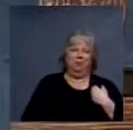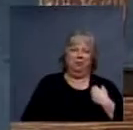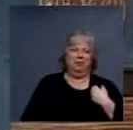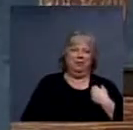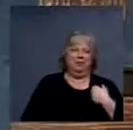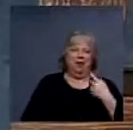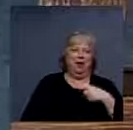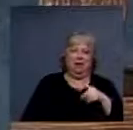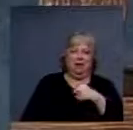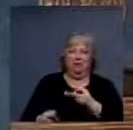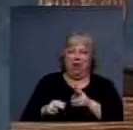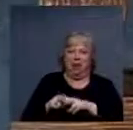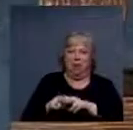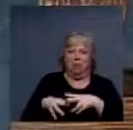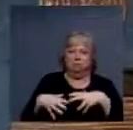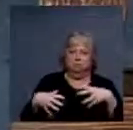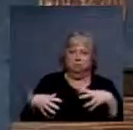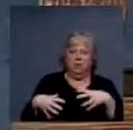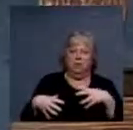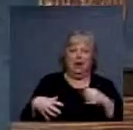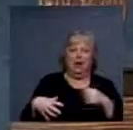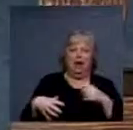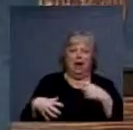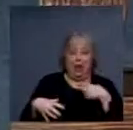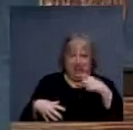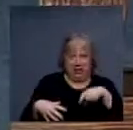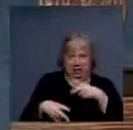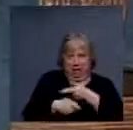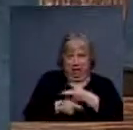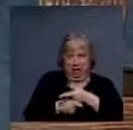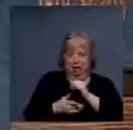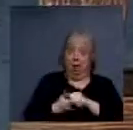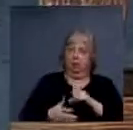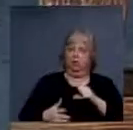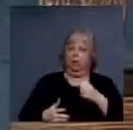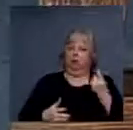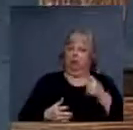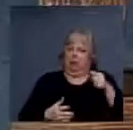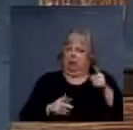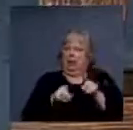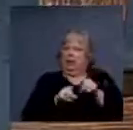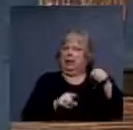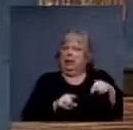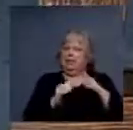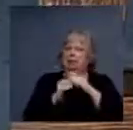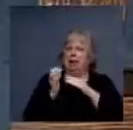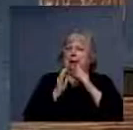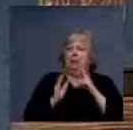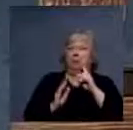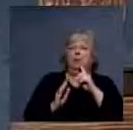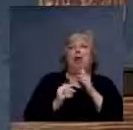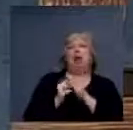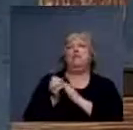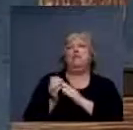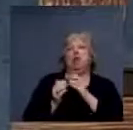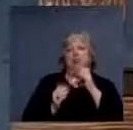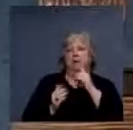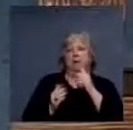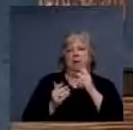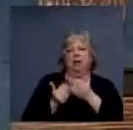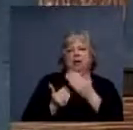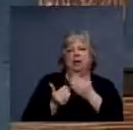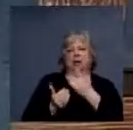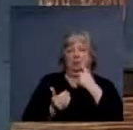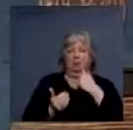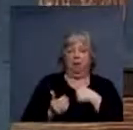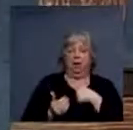they have gained weight, and that needs to be taken care of. So something like this would be very convenient for me, and I'm sure other people too. Traveling towards the